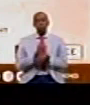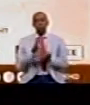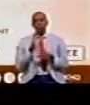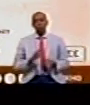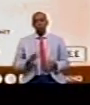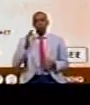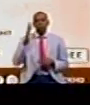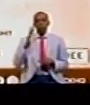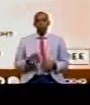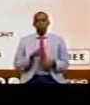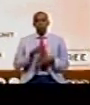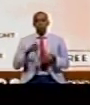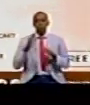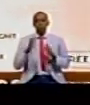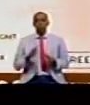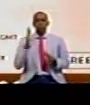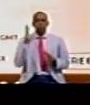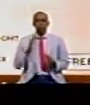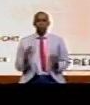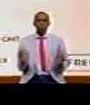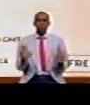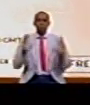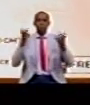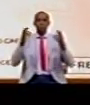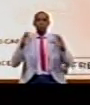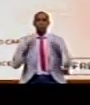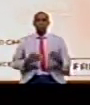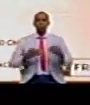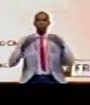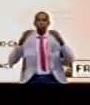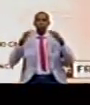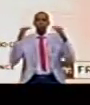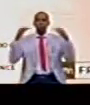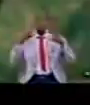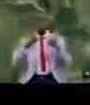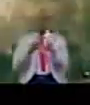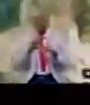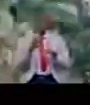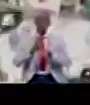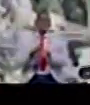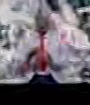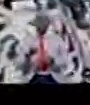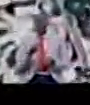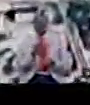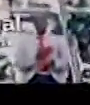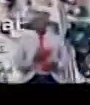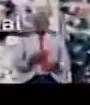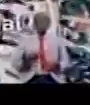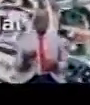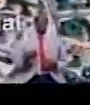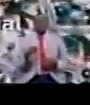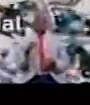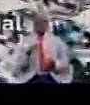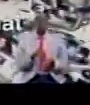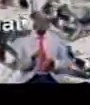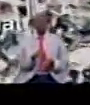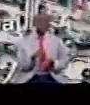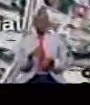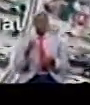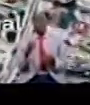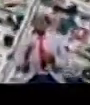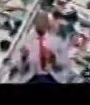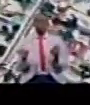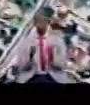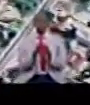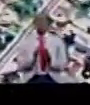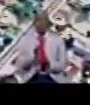the great woman of the house. We continue to make her the virtuous woman that she is. We continue to shine her,